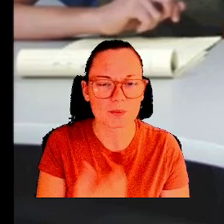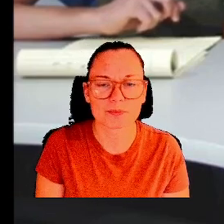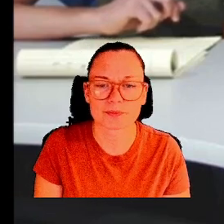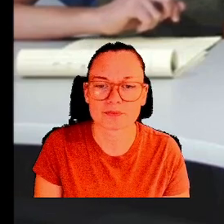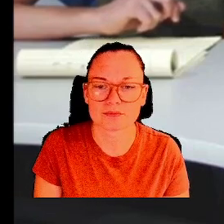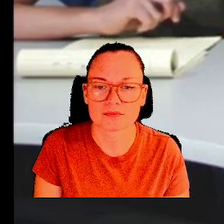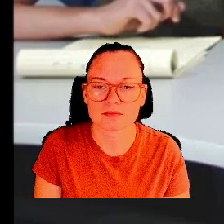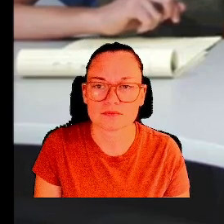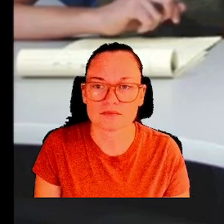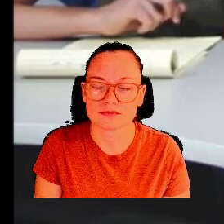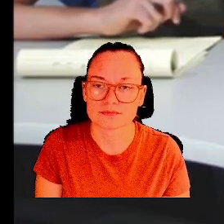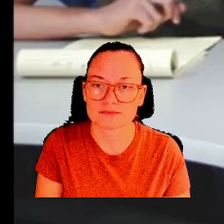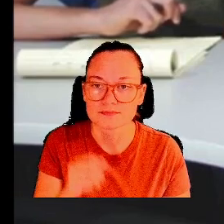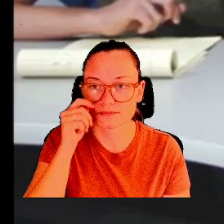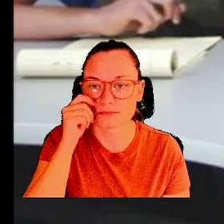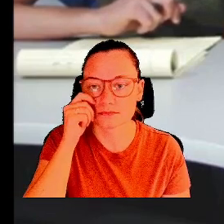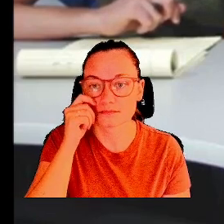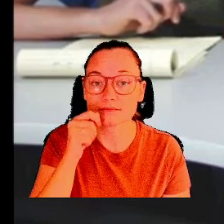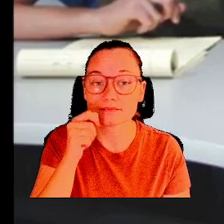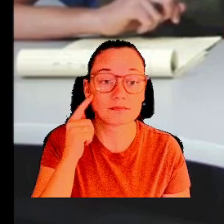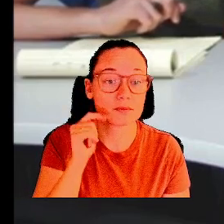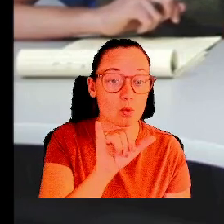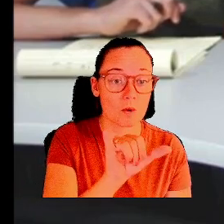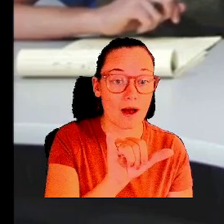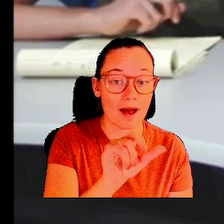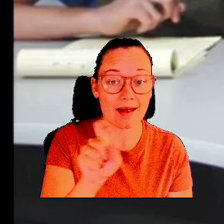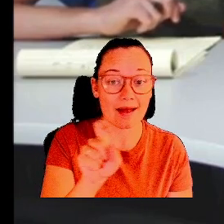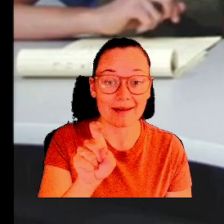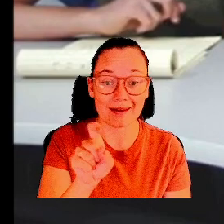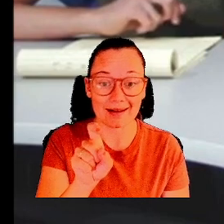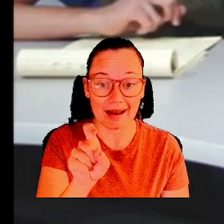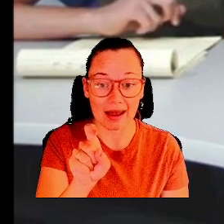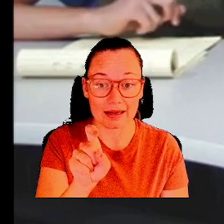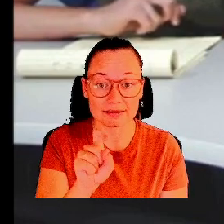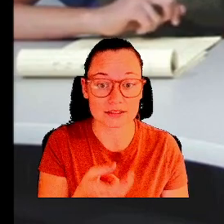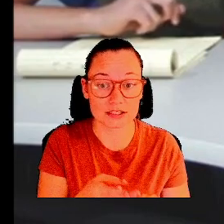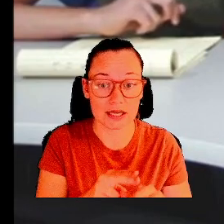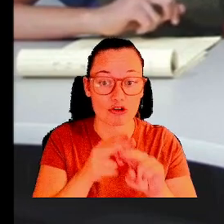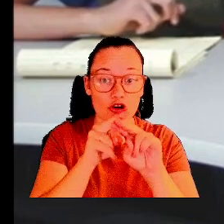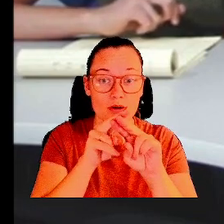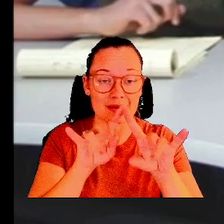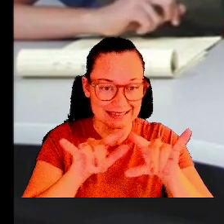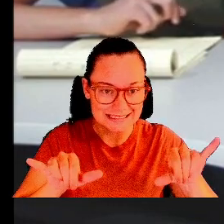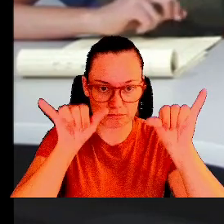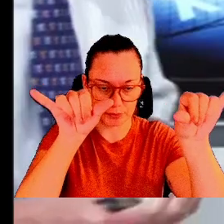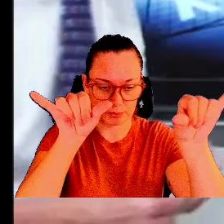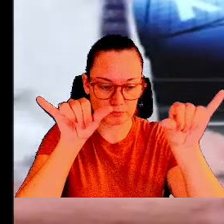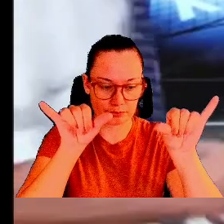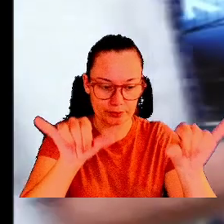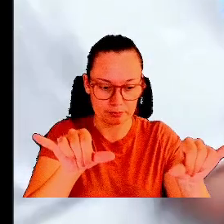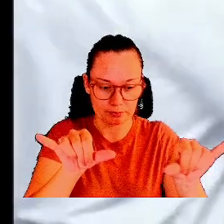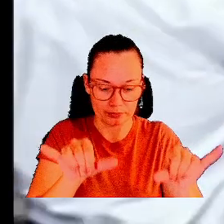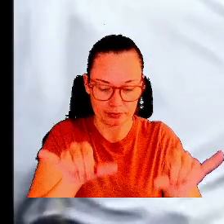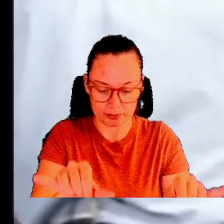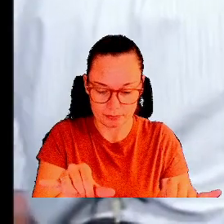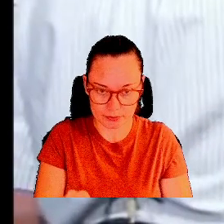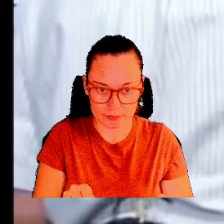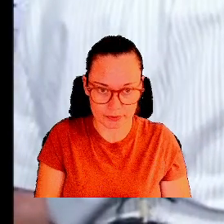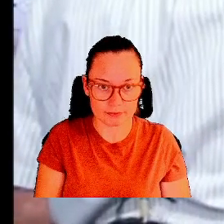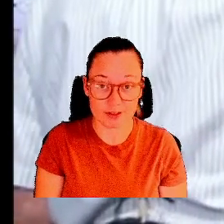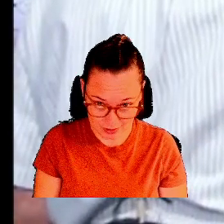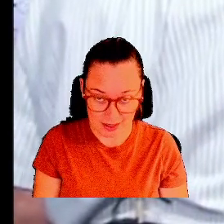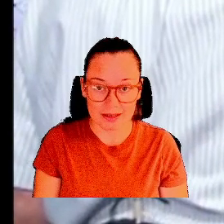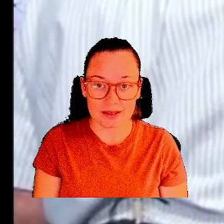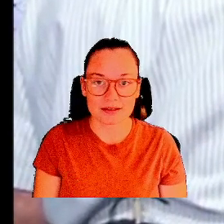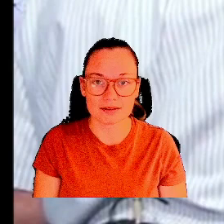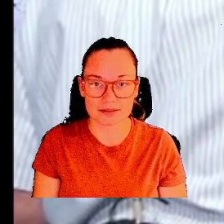the y's and the x's are incrementing by the same amount each time. Okay. He's saying